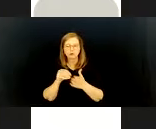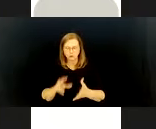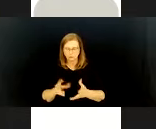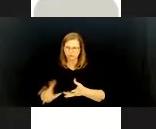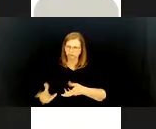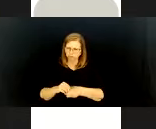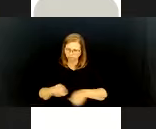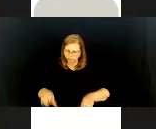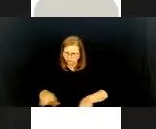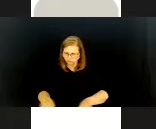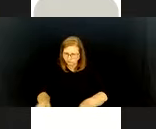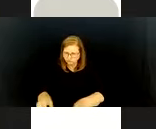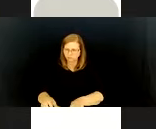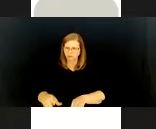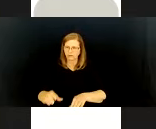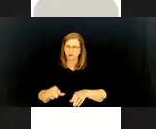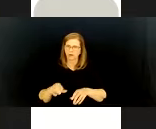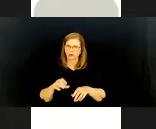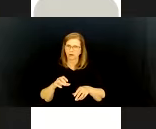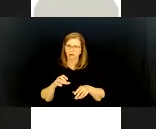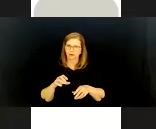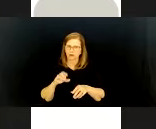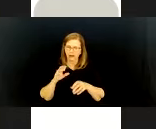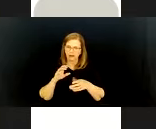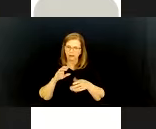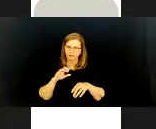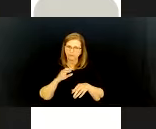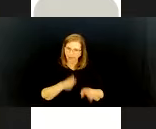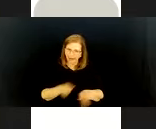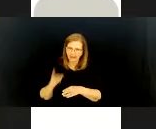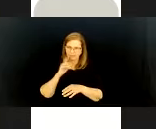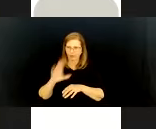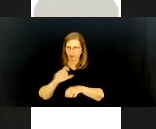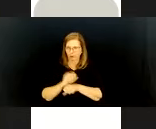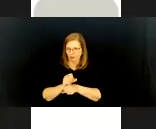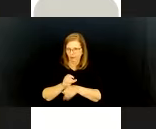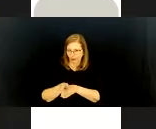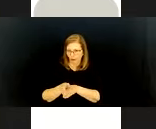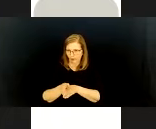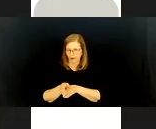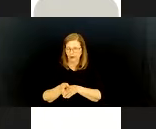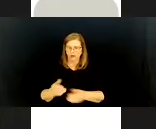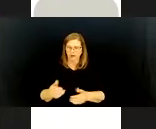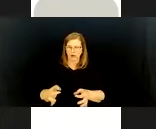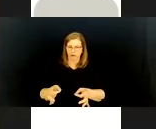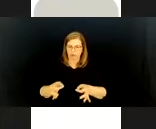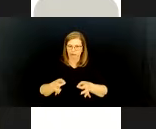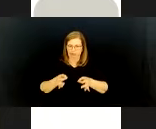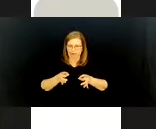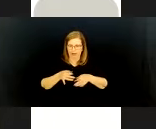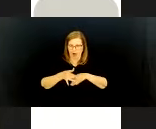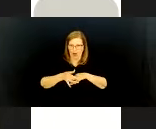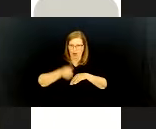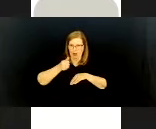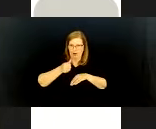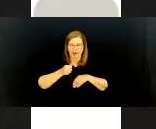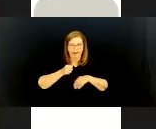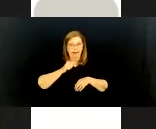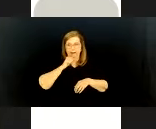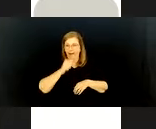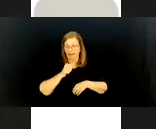and participate in meaningful and intentional career planning activities at an earlier age. So not the day before their